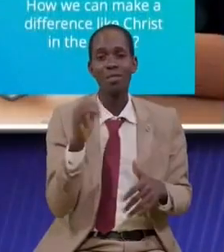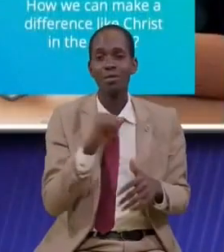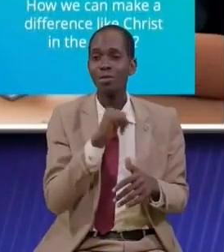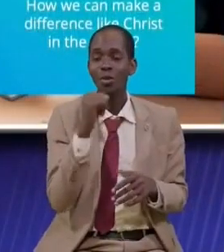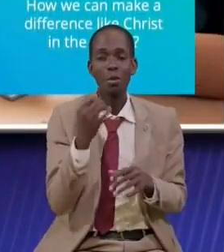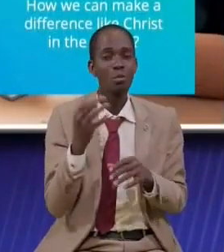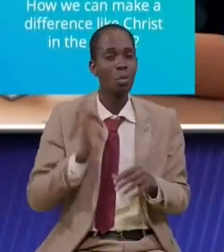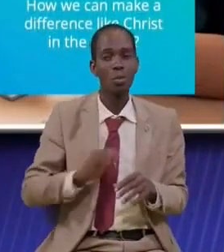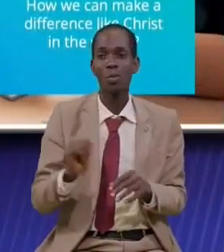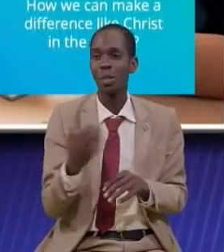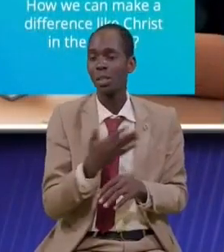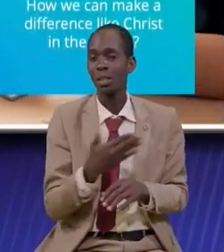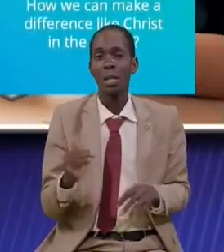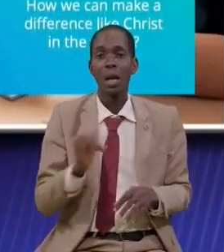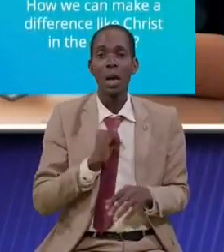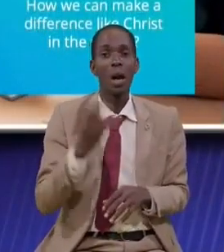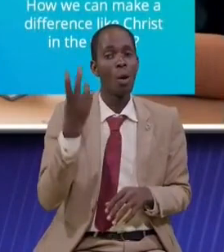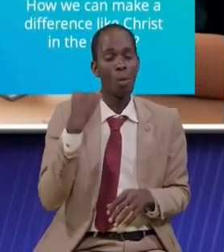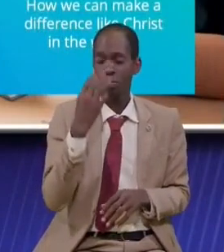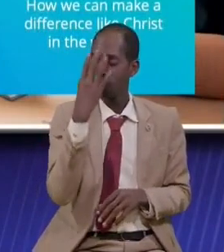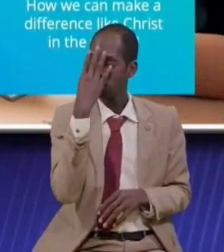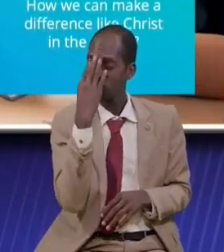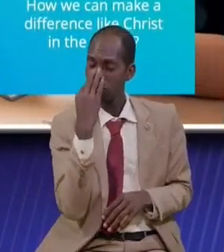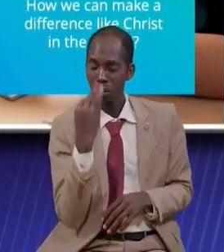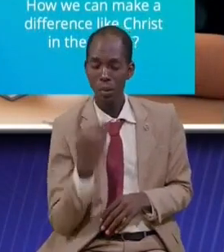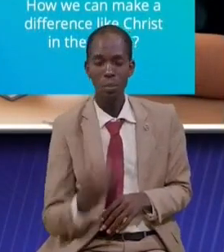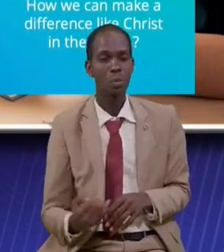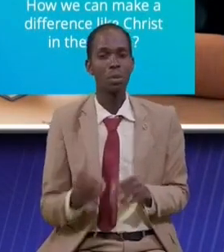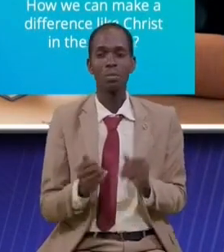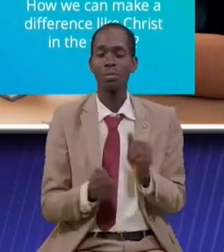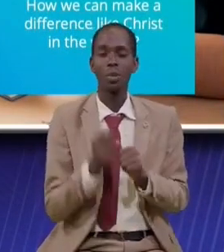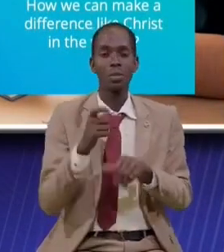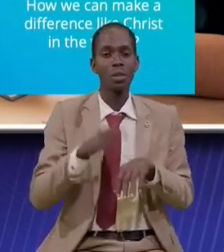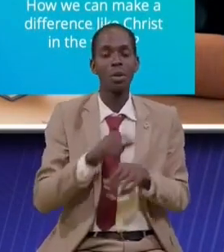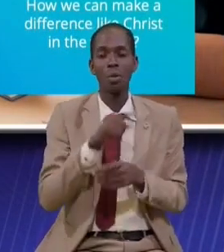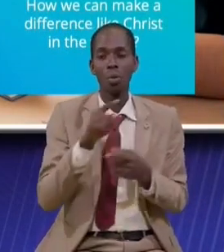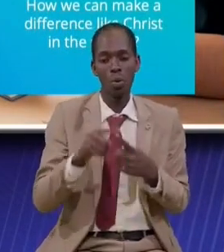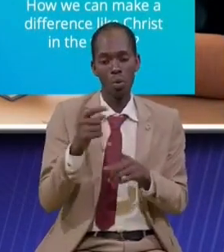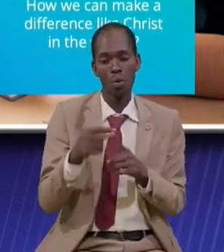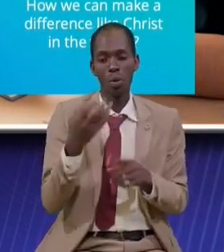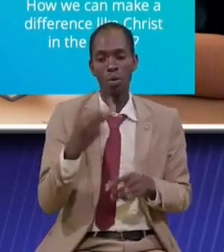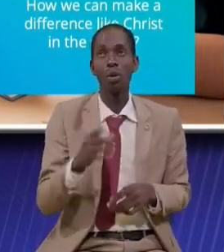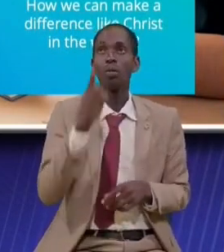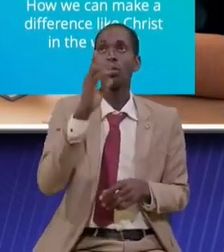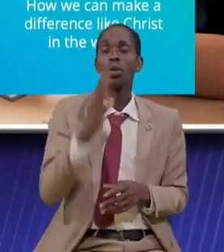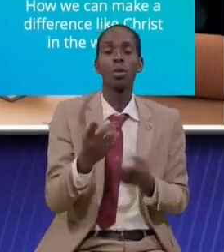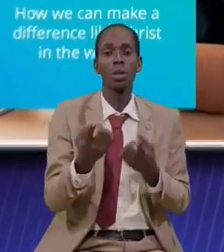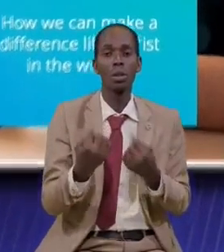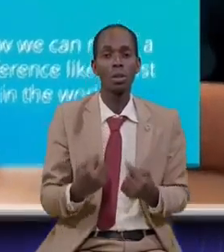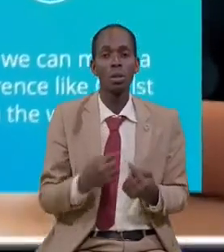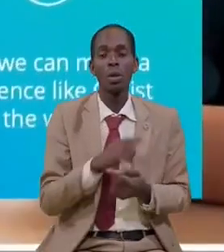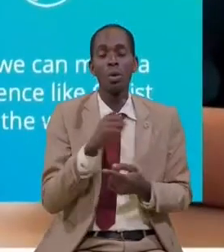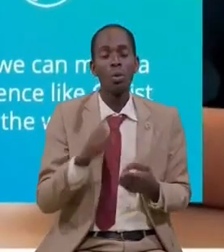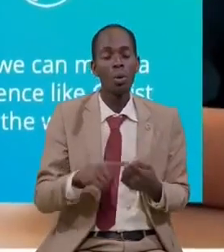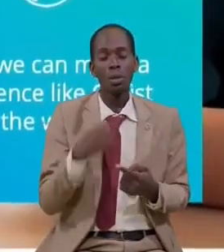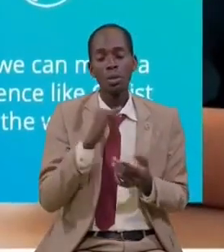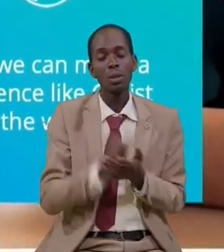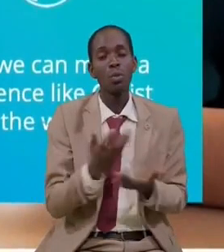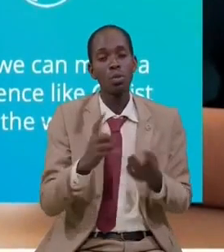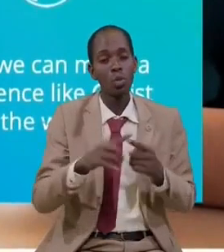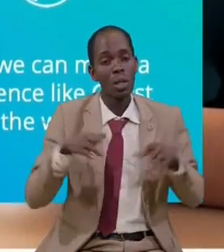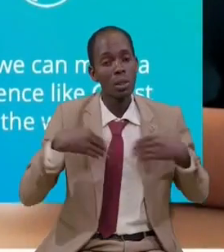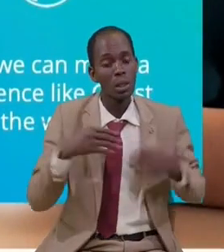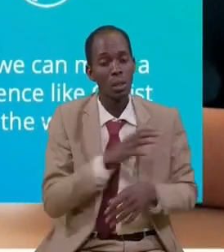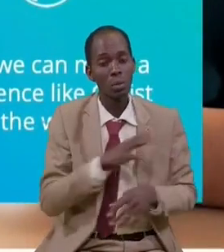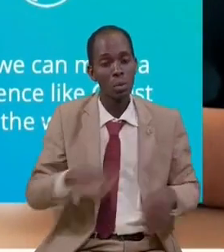sleeping when the word of the Lord came. And they said, if you want to give your life to Christ, stand up. My mom tapped me and I stood up. Now,